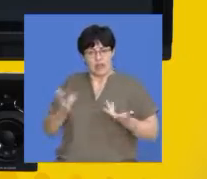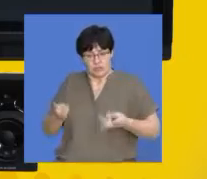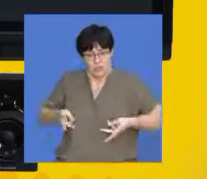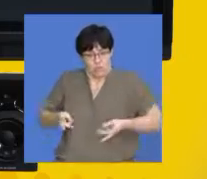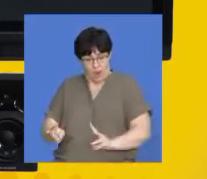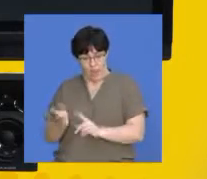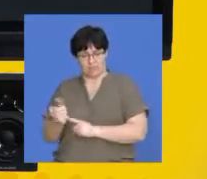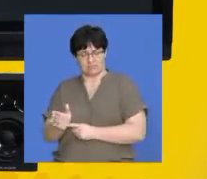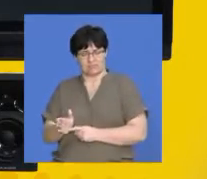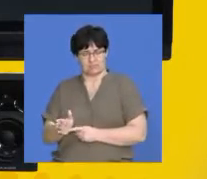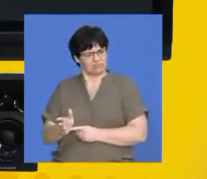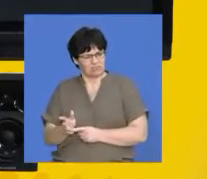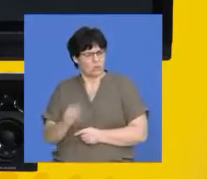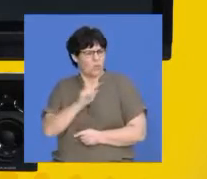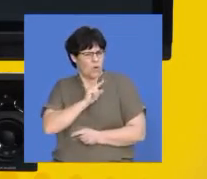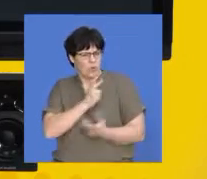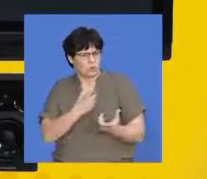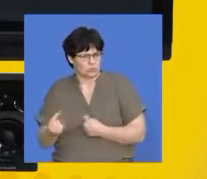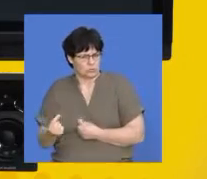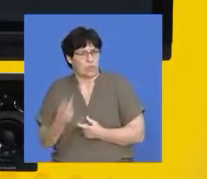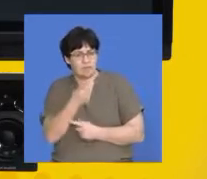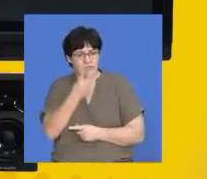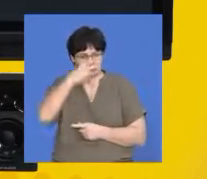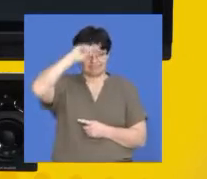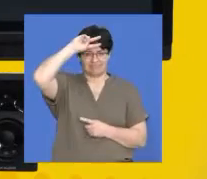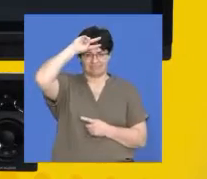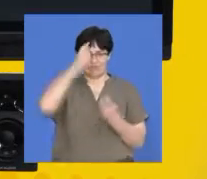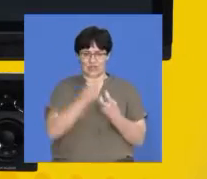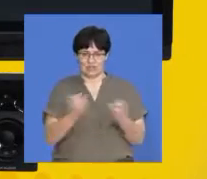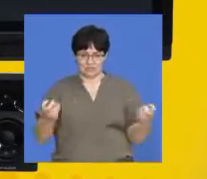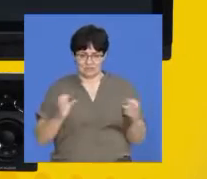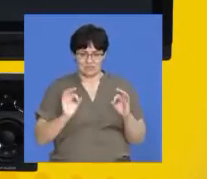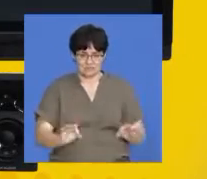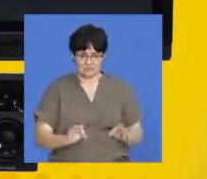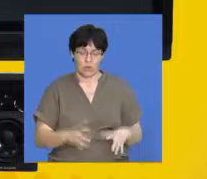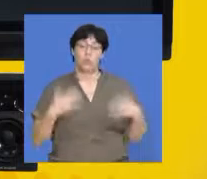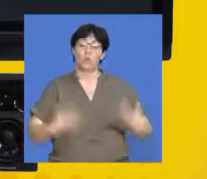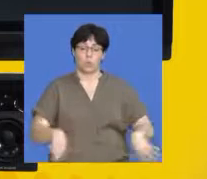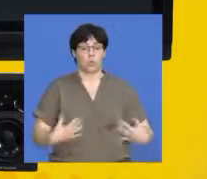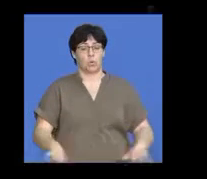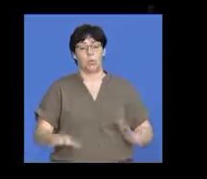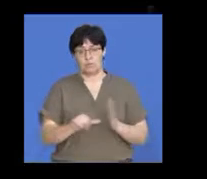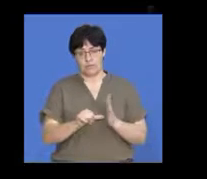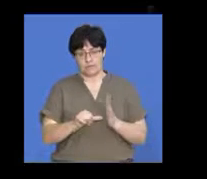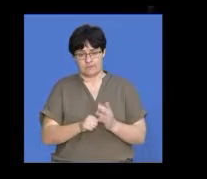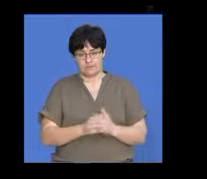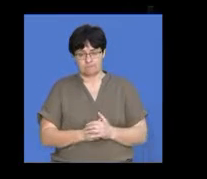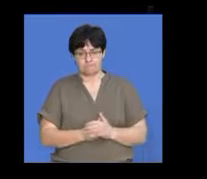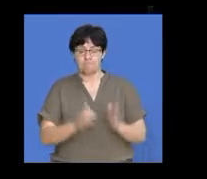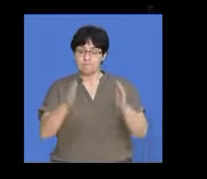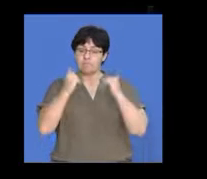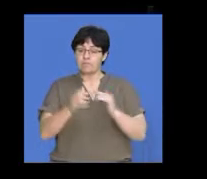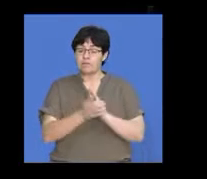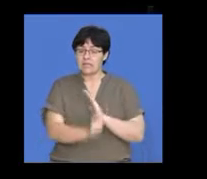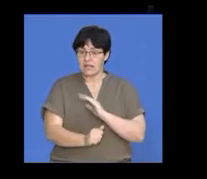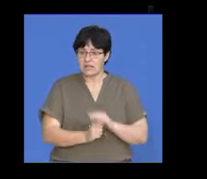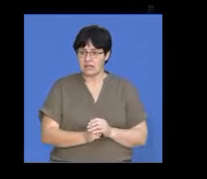particular way. So that refers to interpreting the source. That is very important. Then the next skill